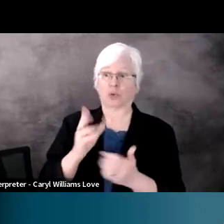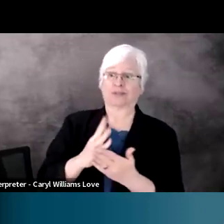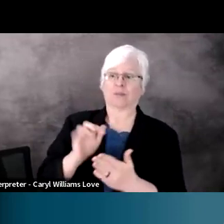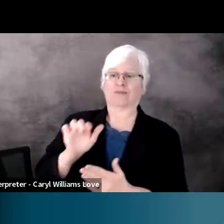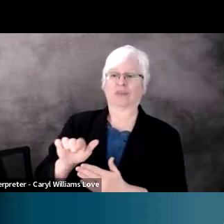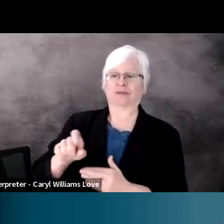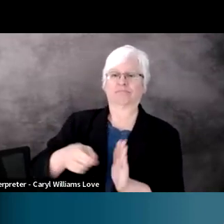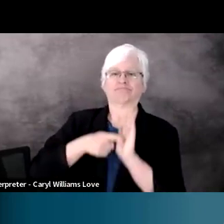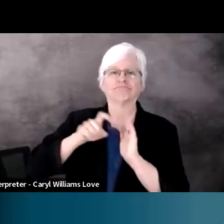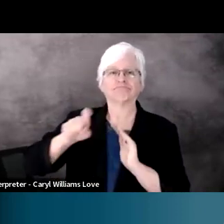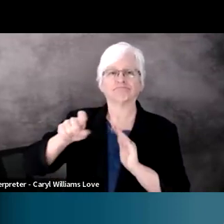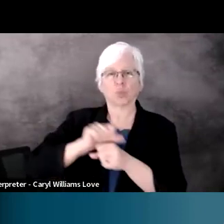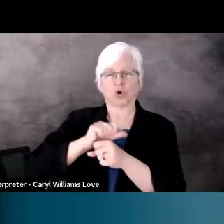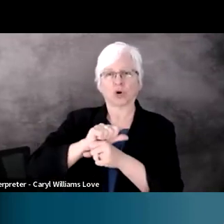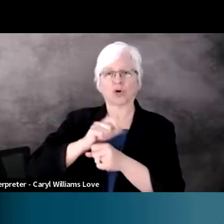as well to help